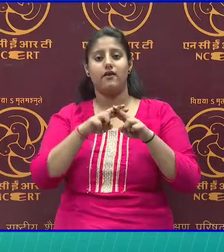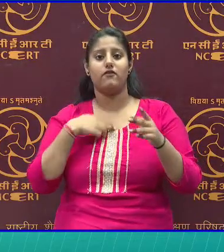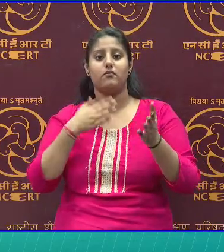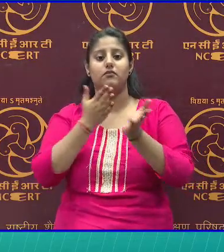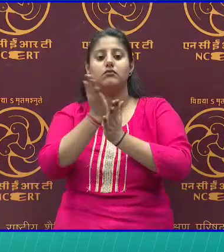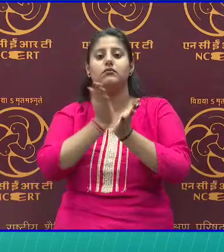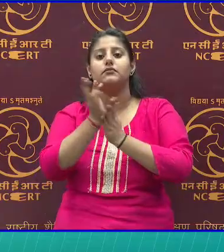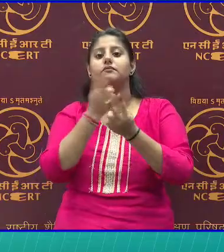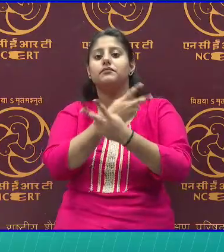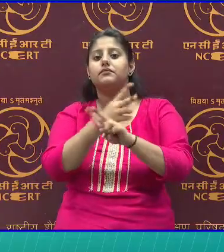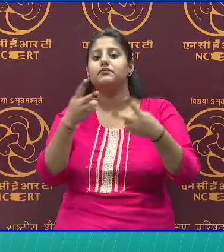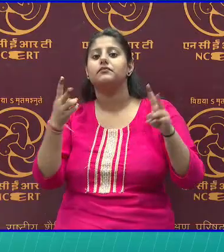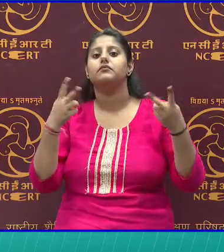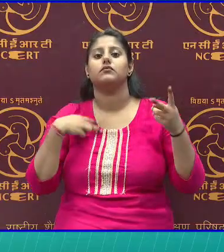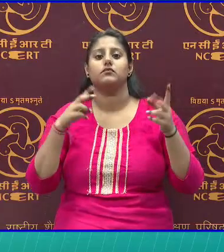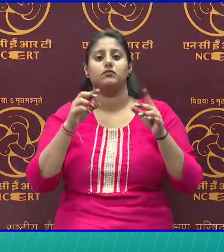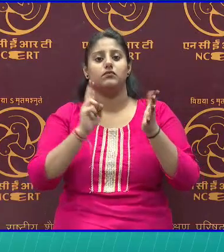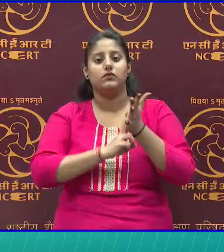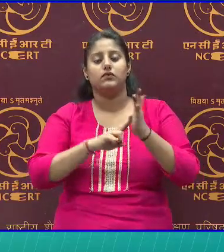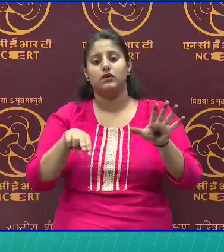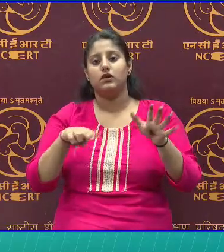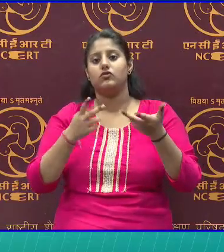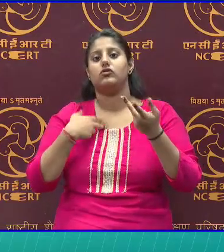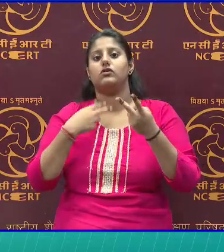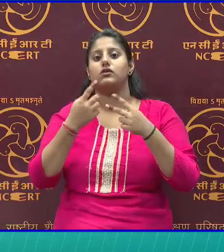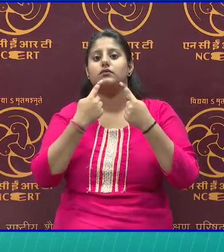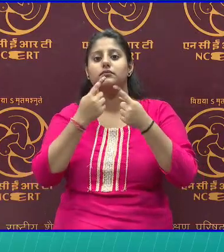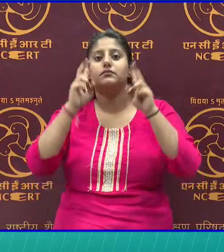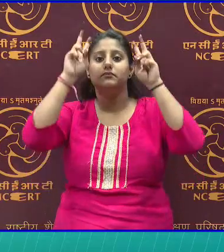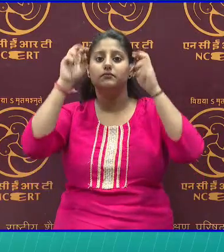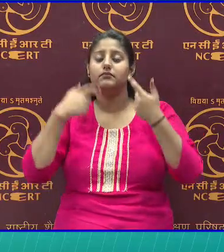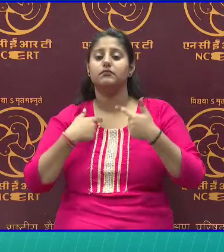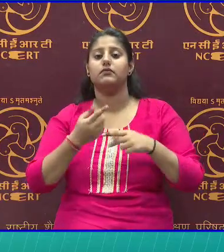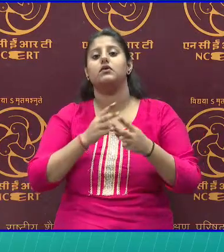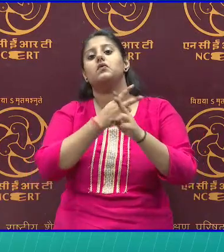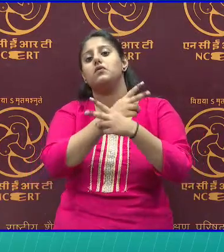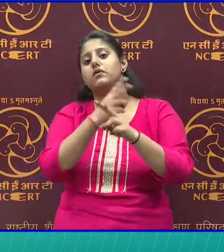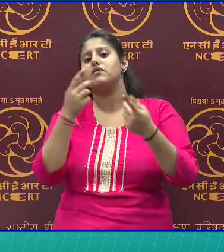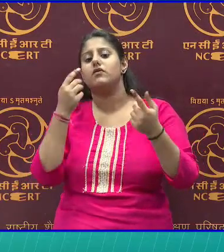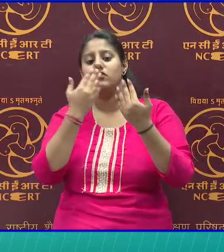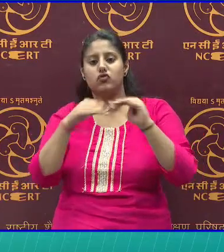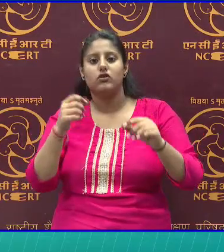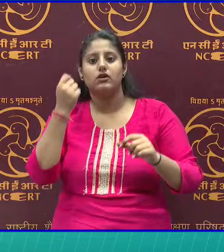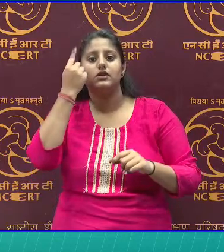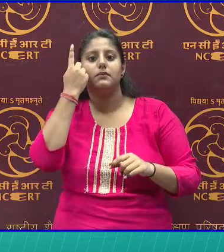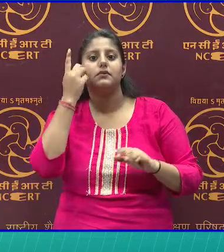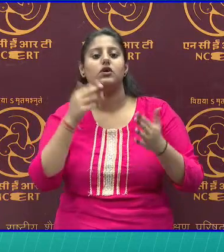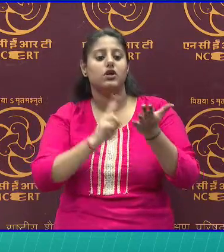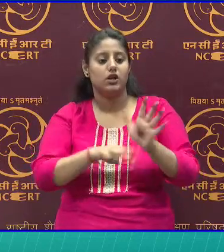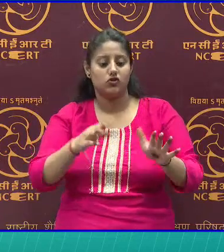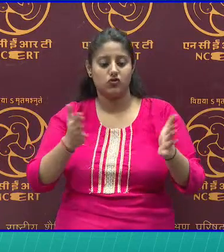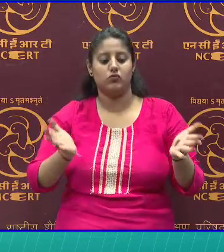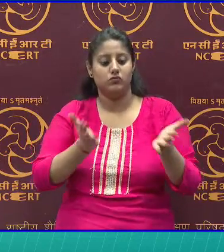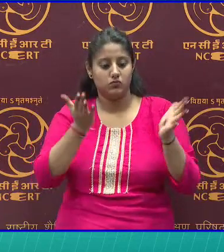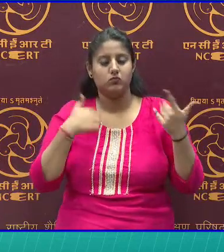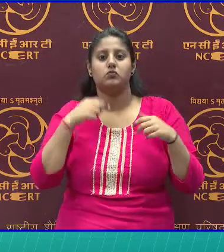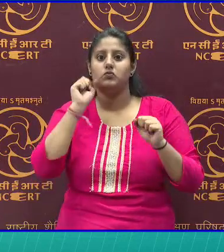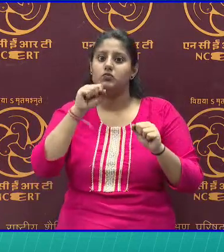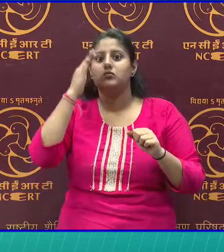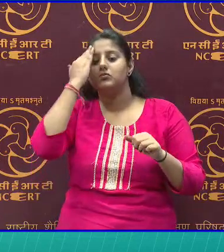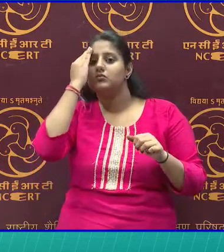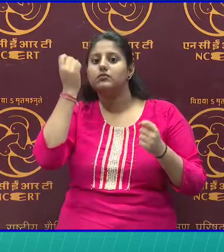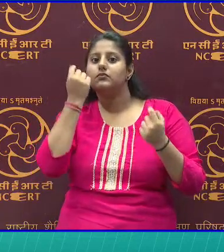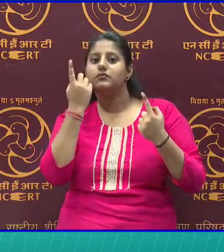of nature, about, in fact, one of the curricular goals is that children understand and appreciate nature. They understand that